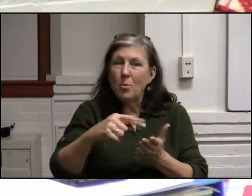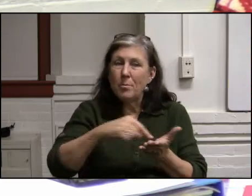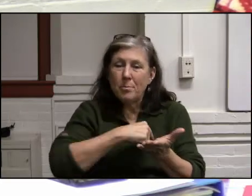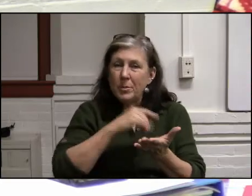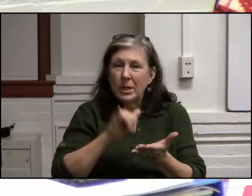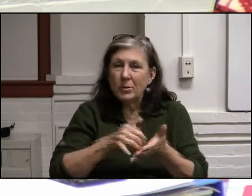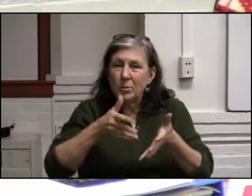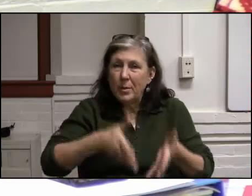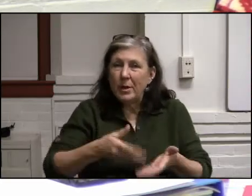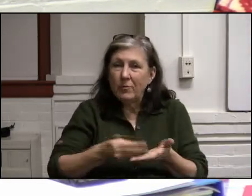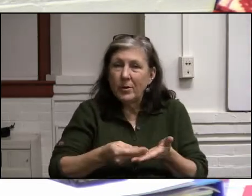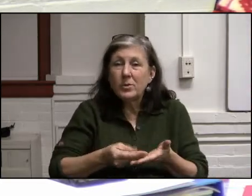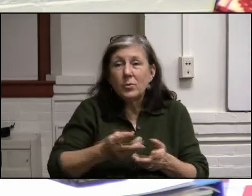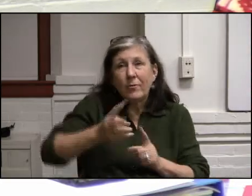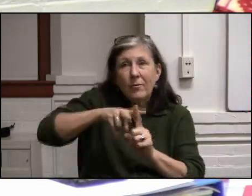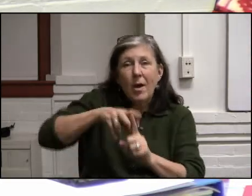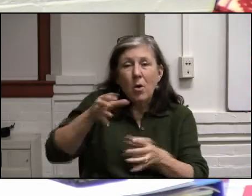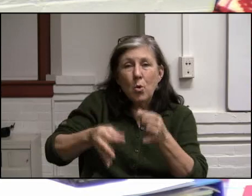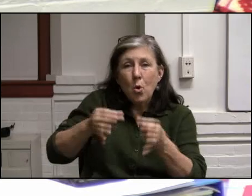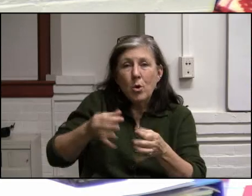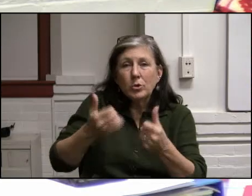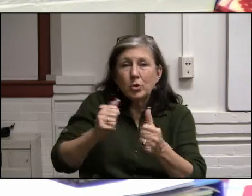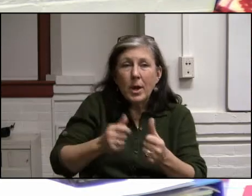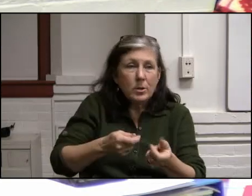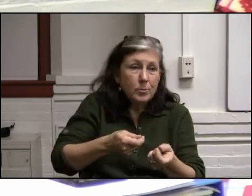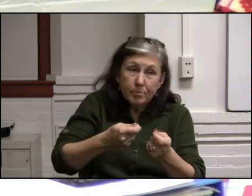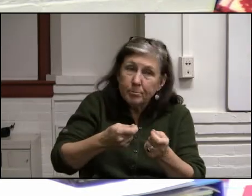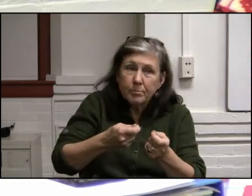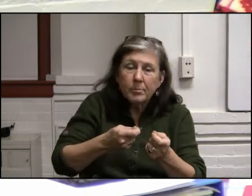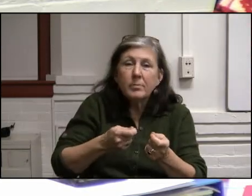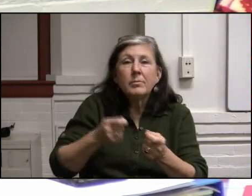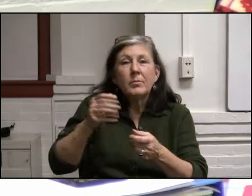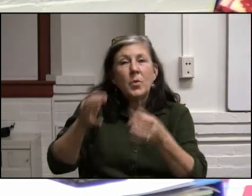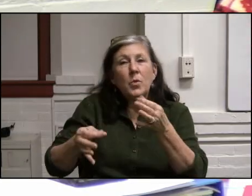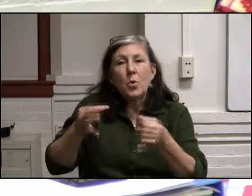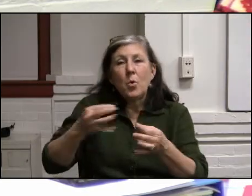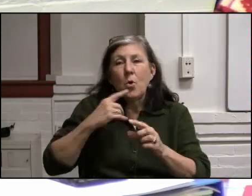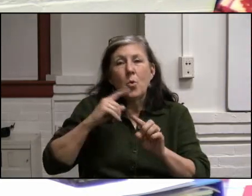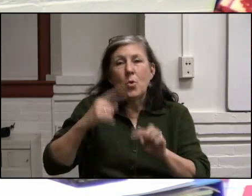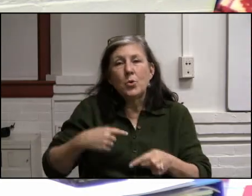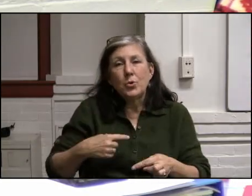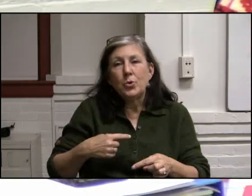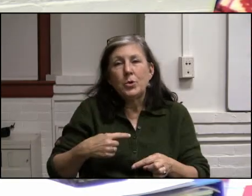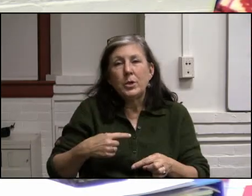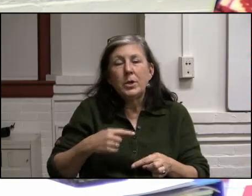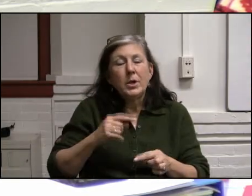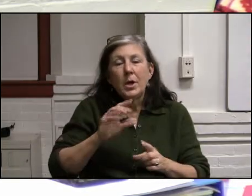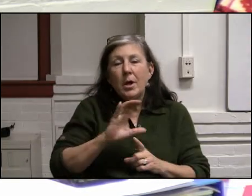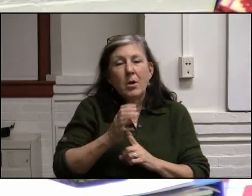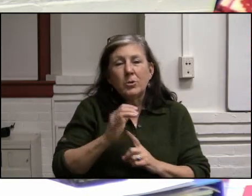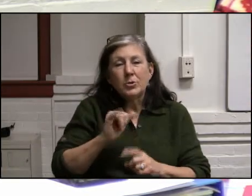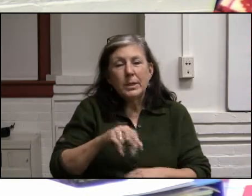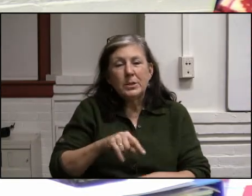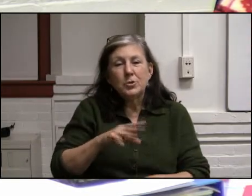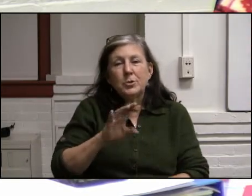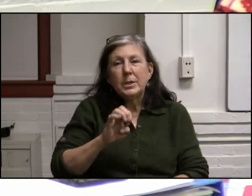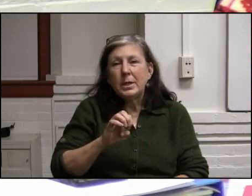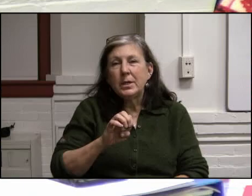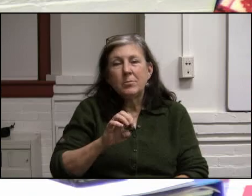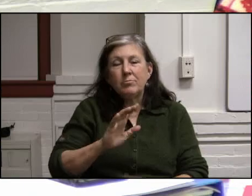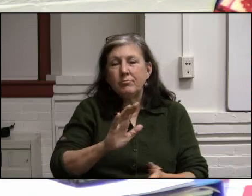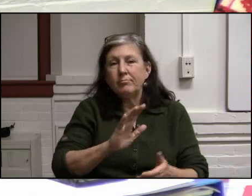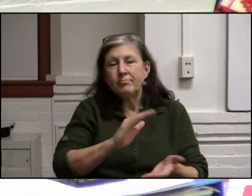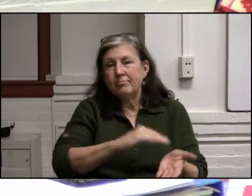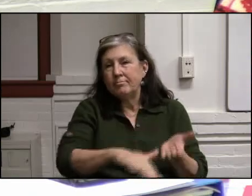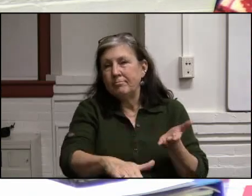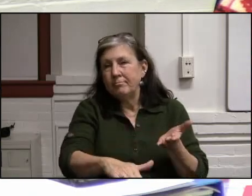action attempting to get some leverage there, and the court has ordered that cultural intrigue is free of paying back